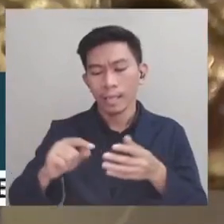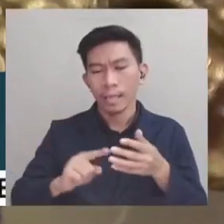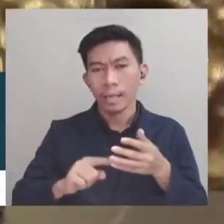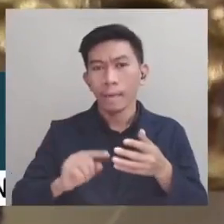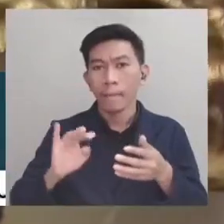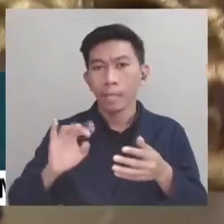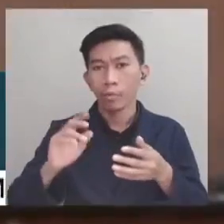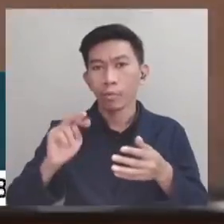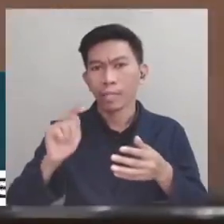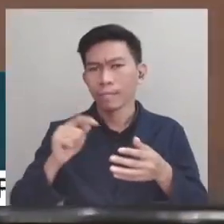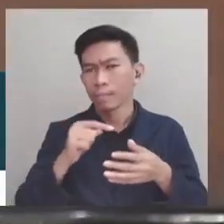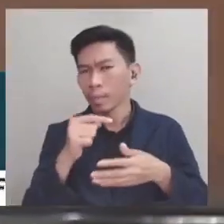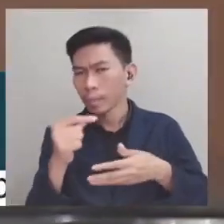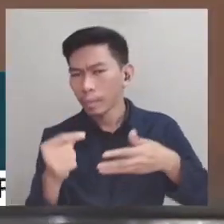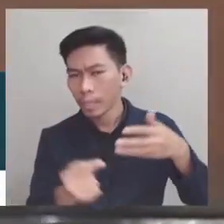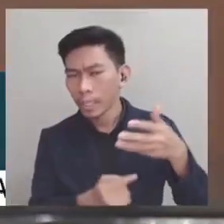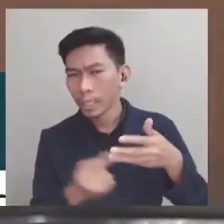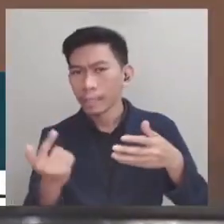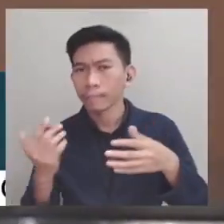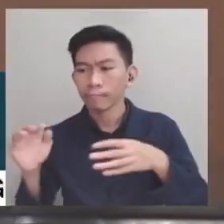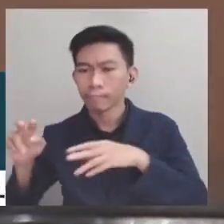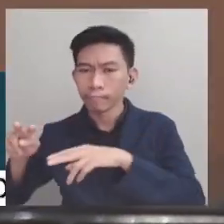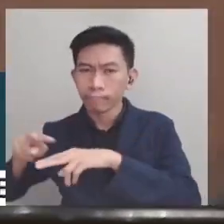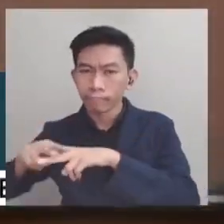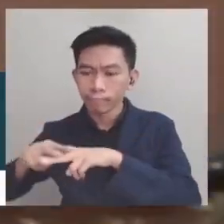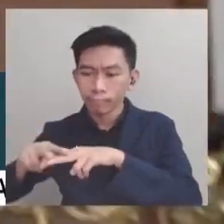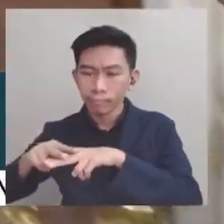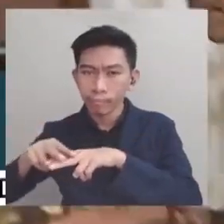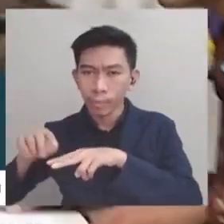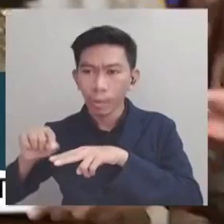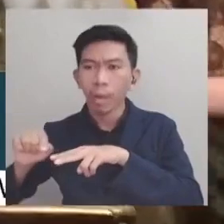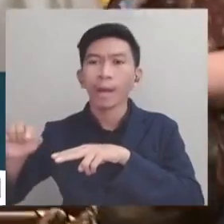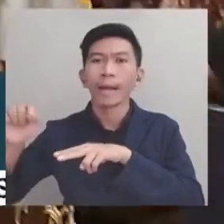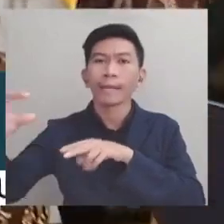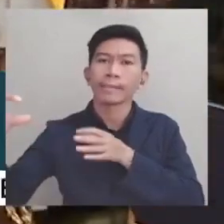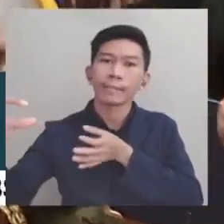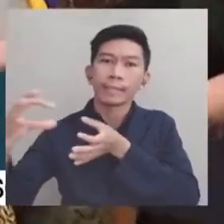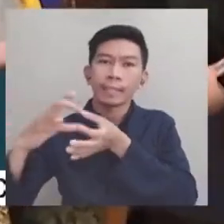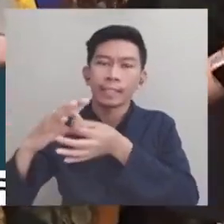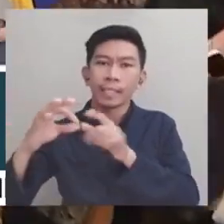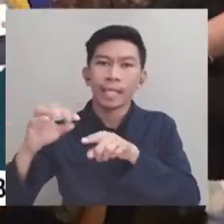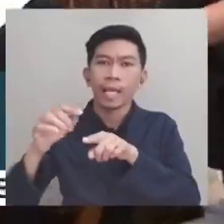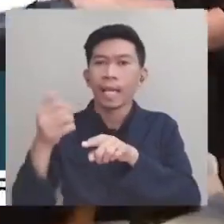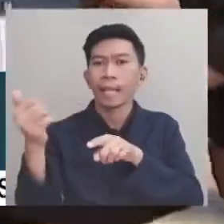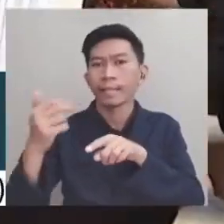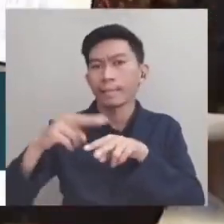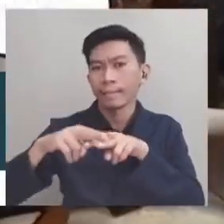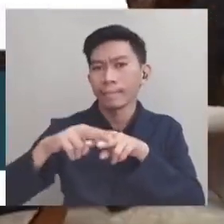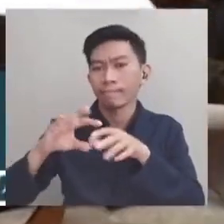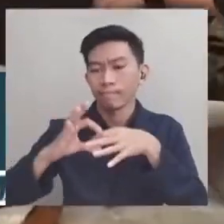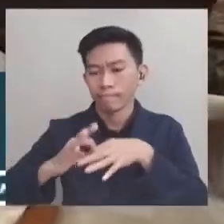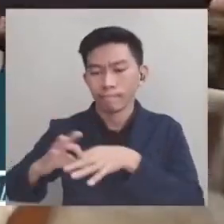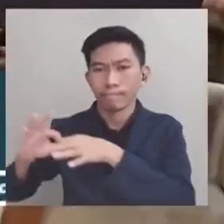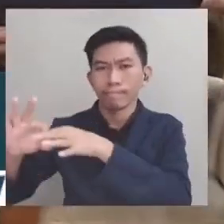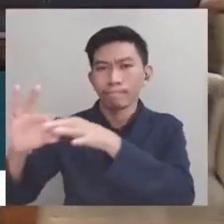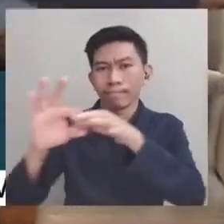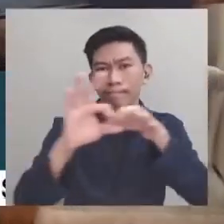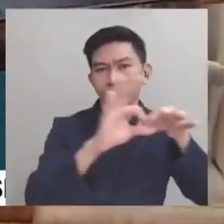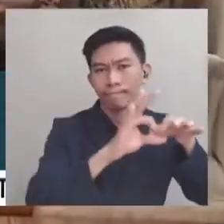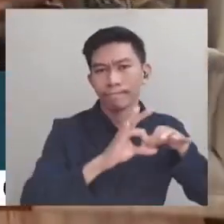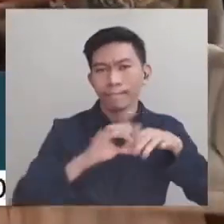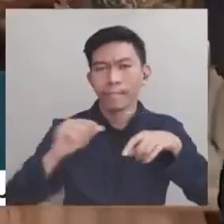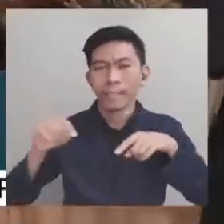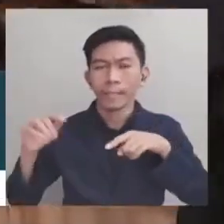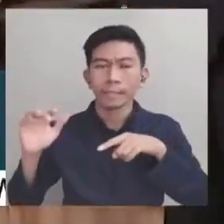linked within the Metro Manila subway station in line with the government's goal of transport interconnectivity, and that's according to